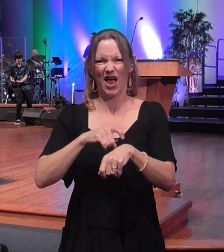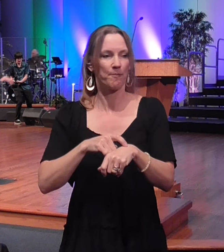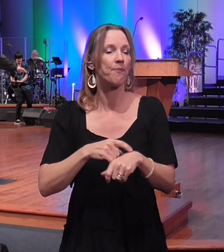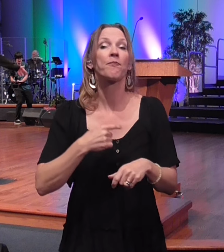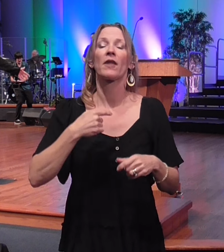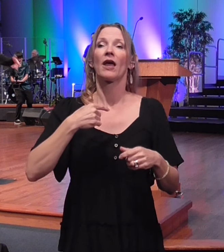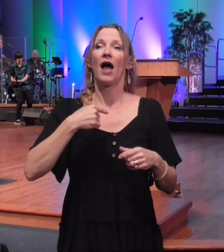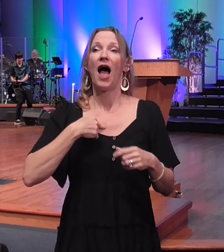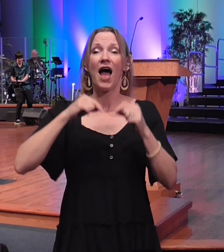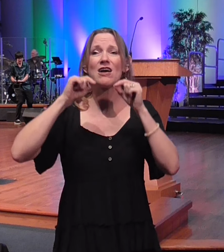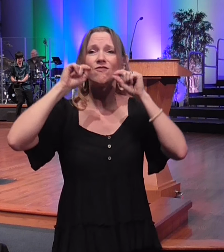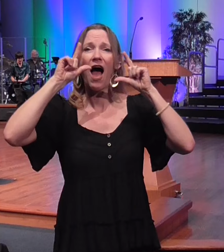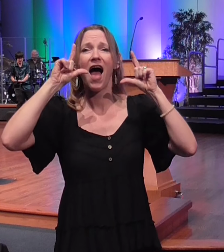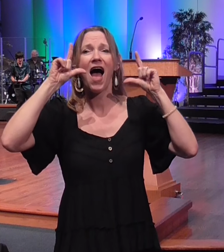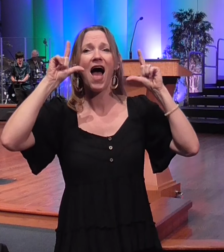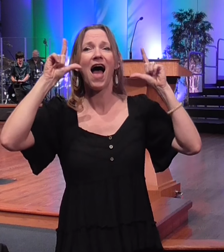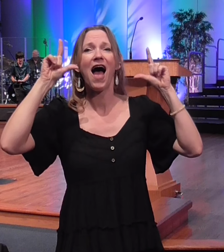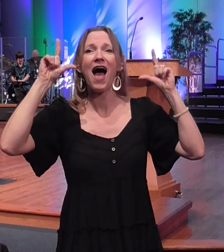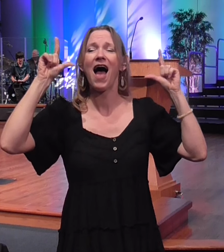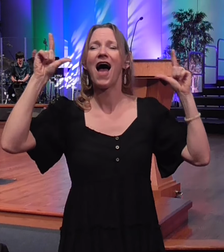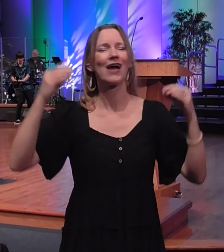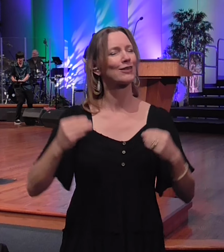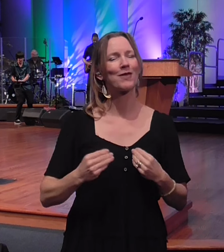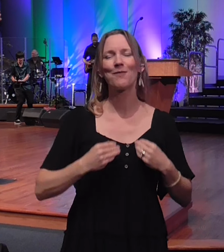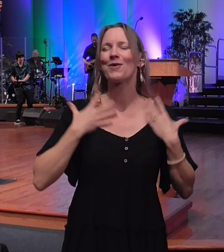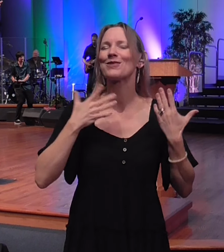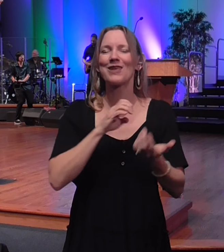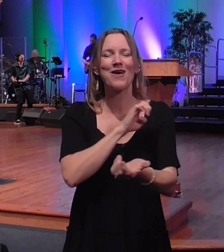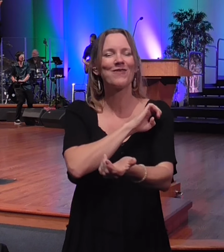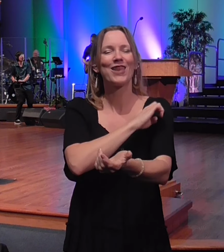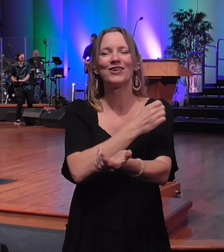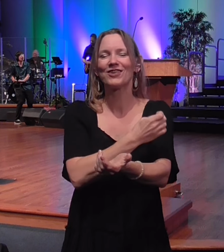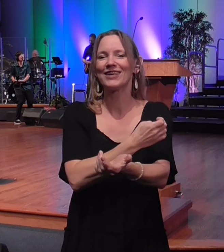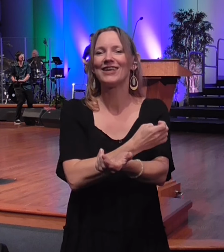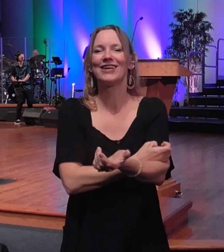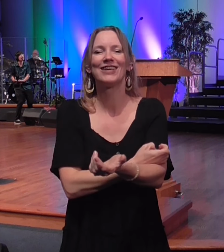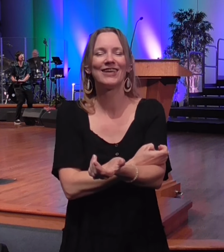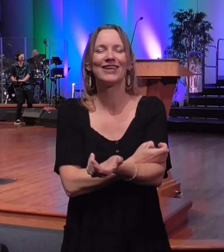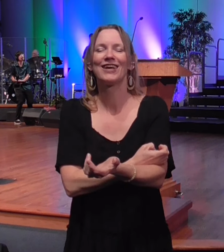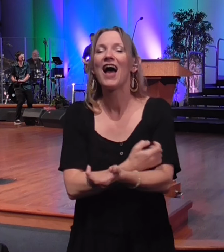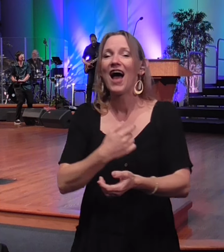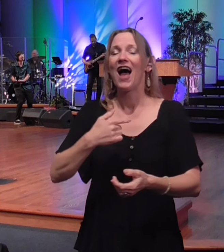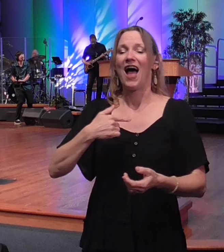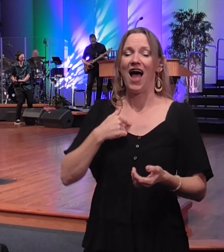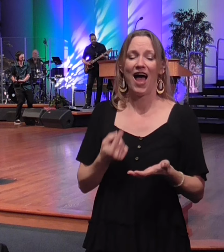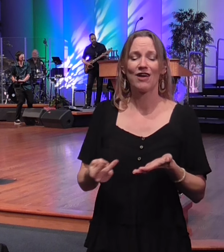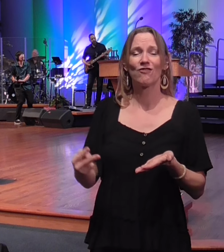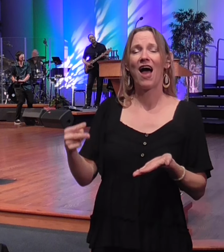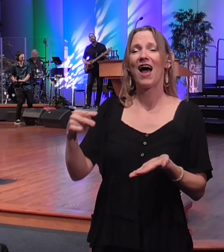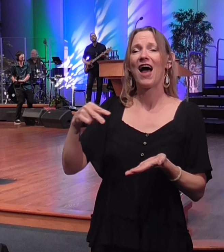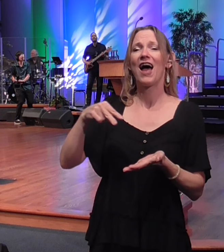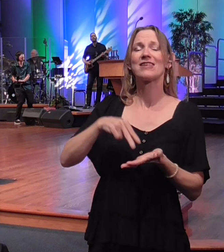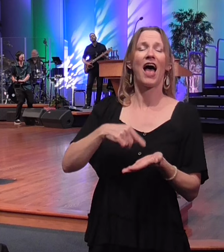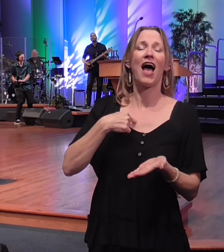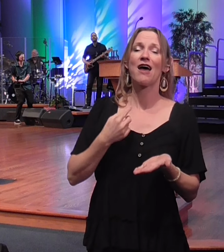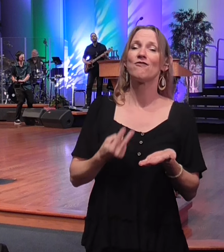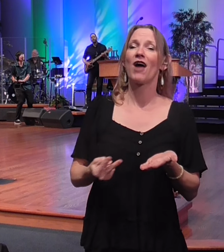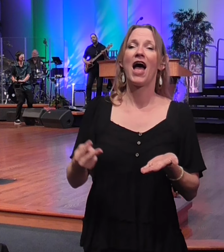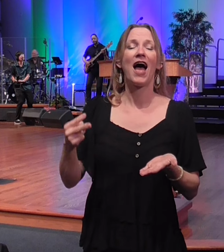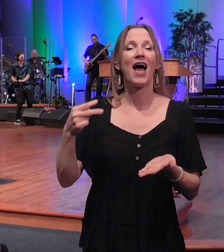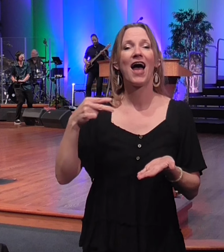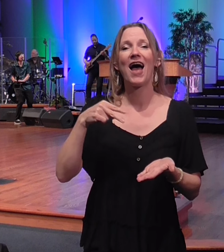go. I rise with a burst of energy. I rise